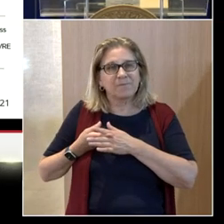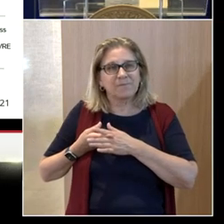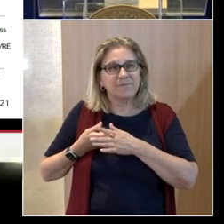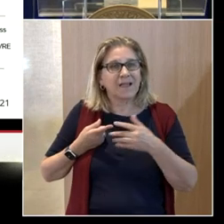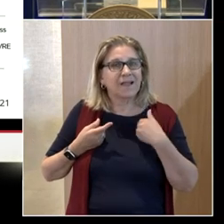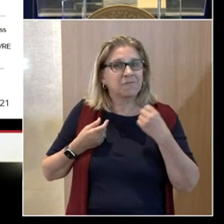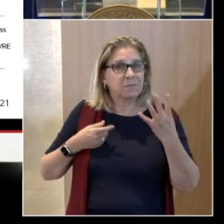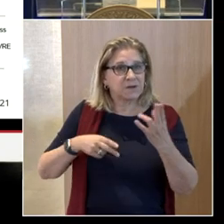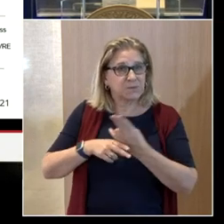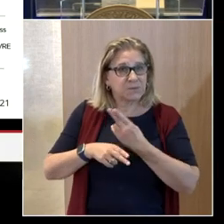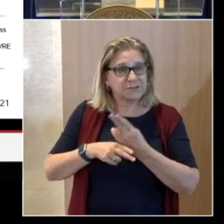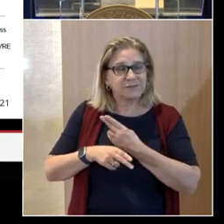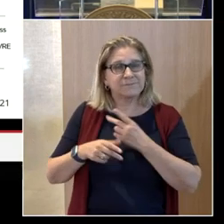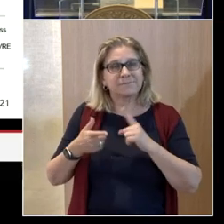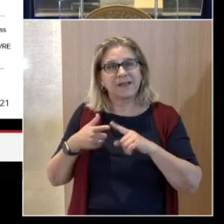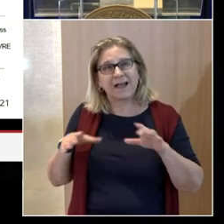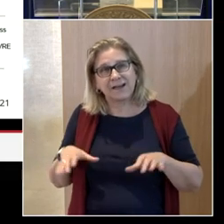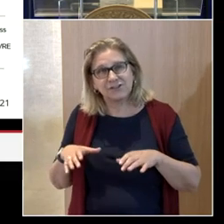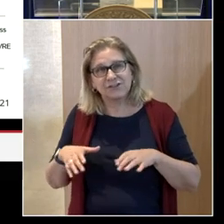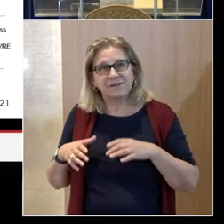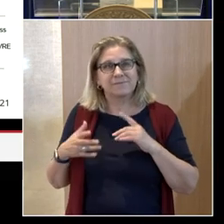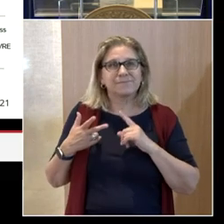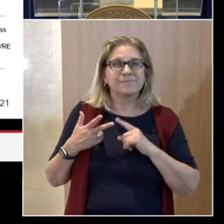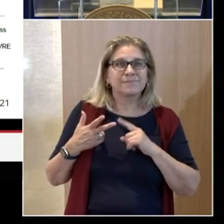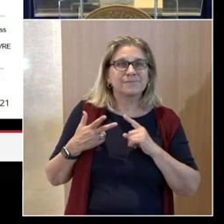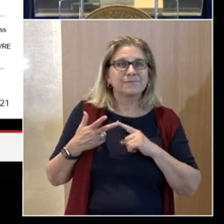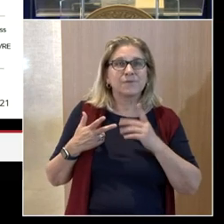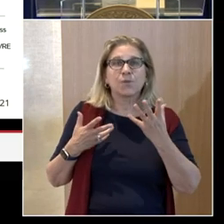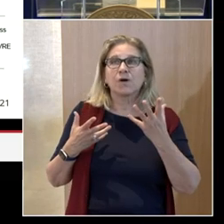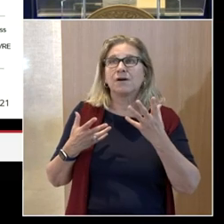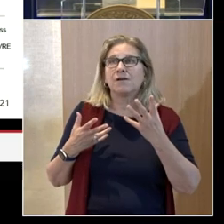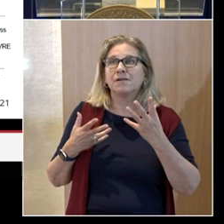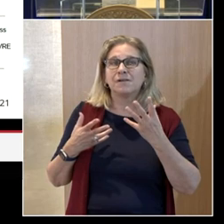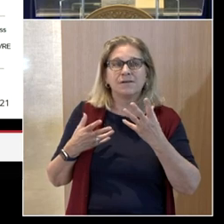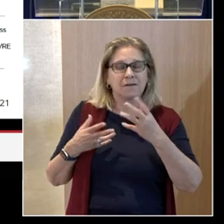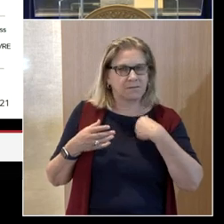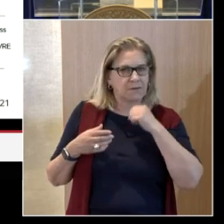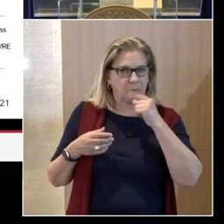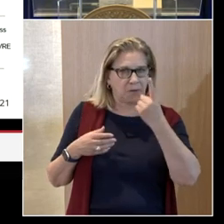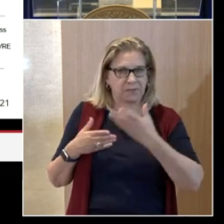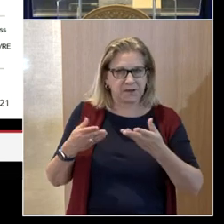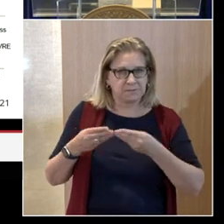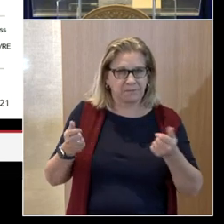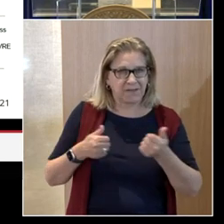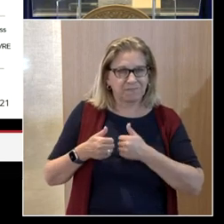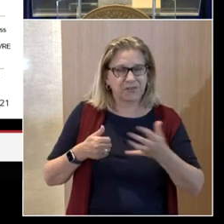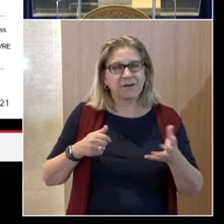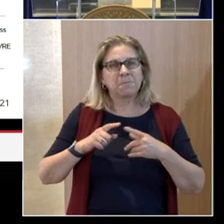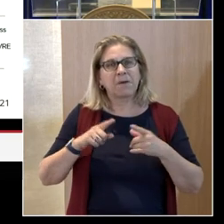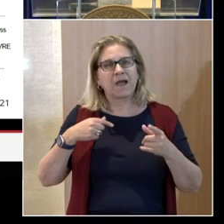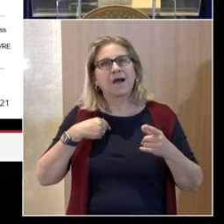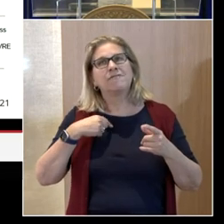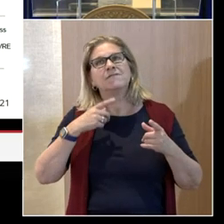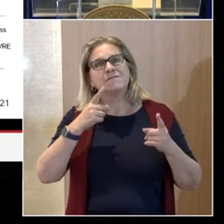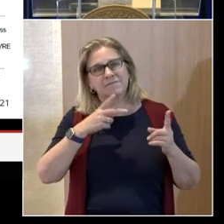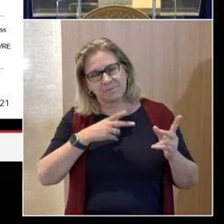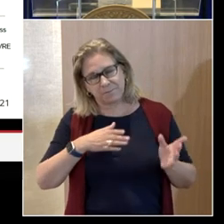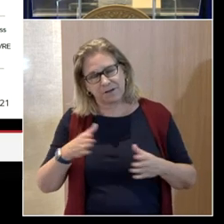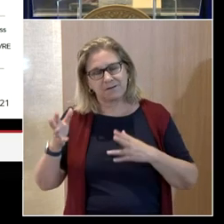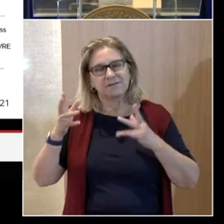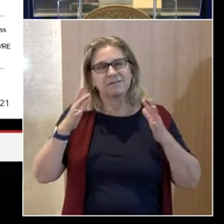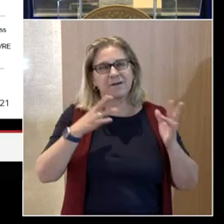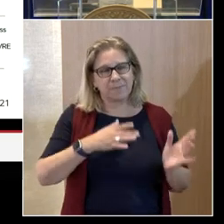not one silver bullet that's going to solve everything. We're going to need to take various actions in various places to get there.